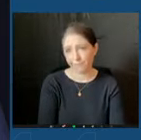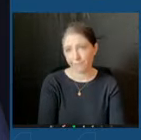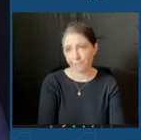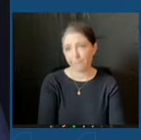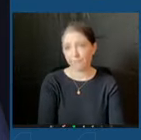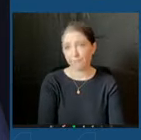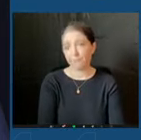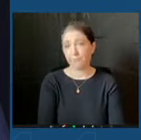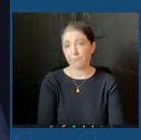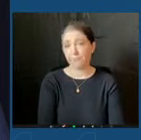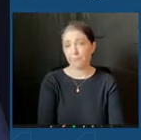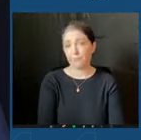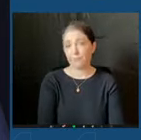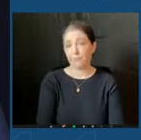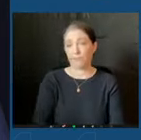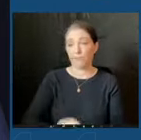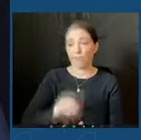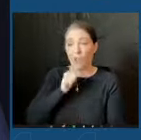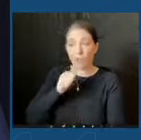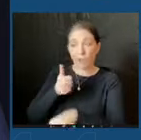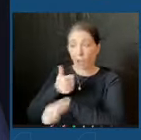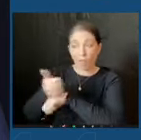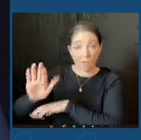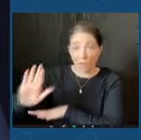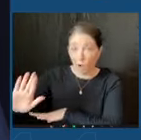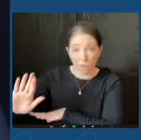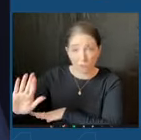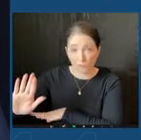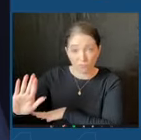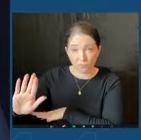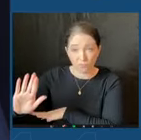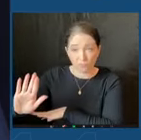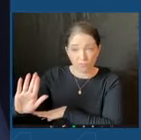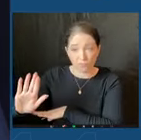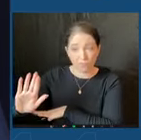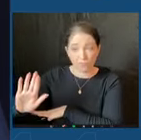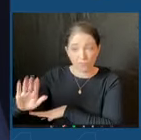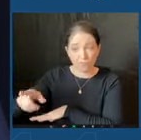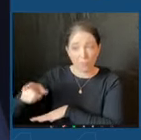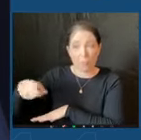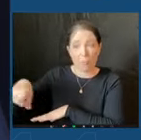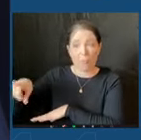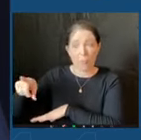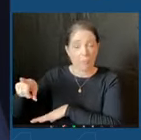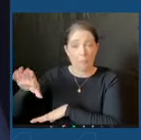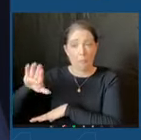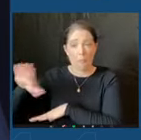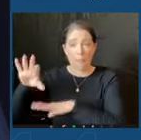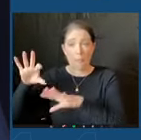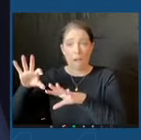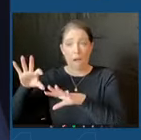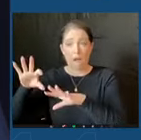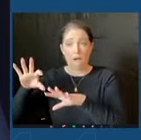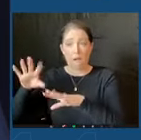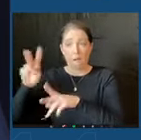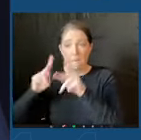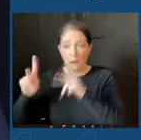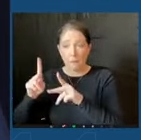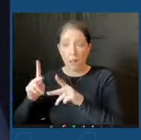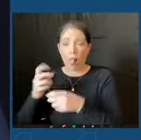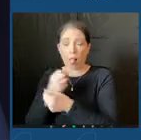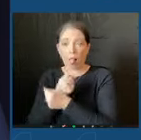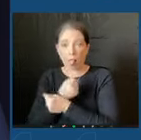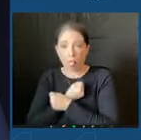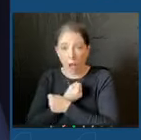error of their own, they have had people taken away from them because